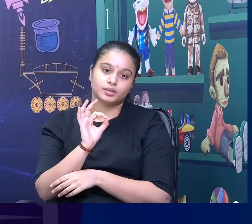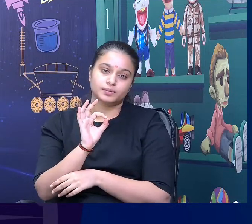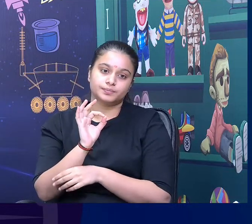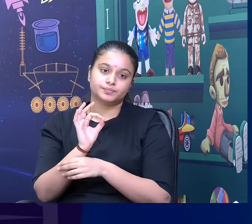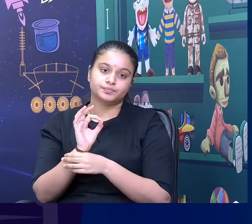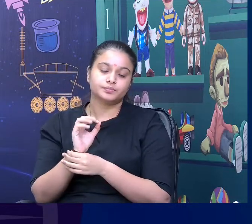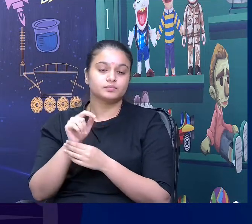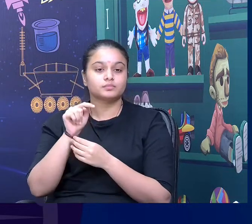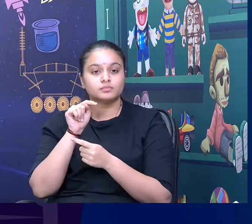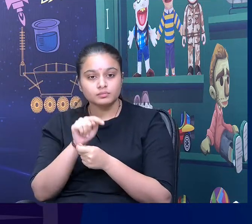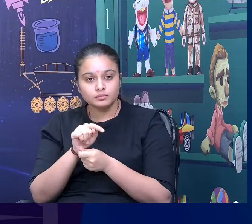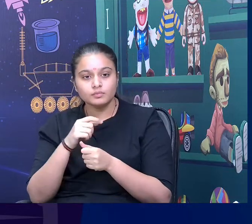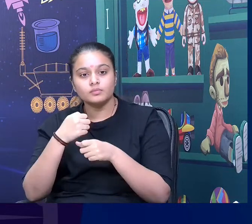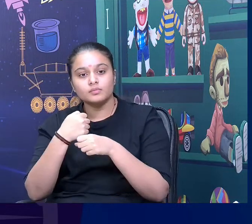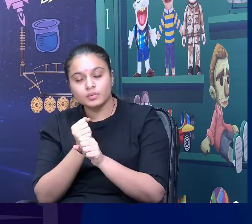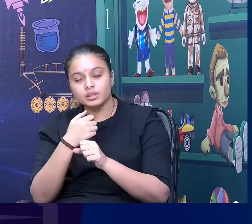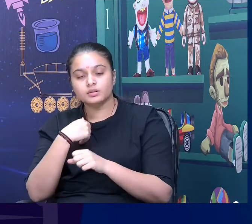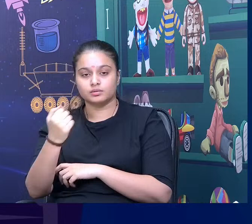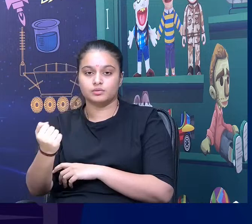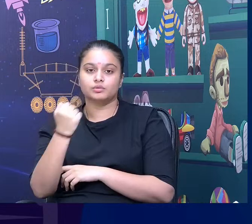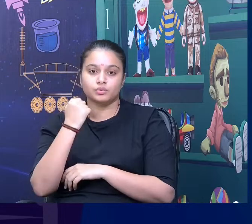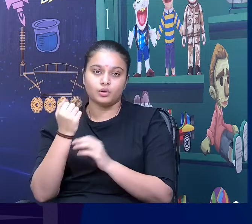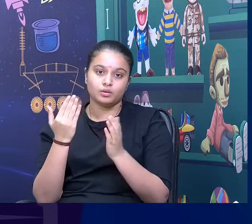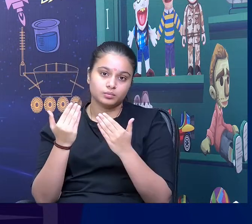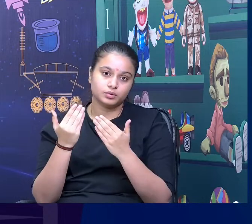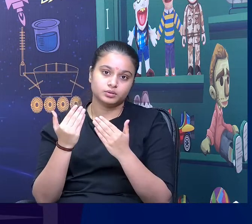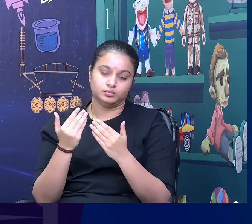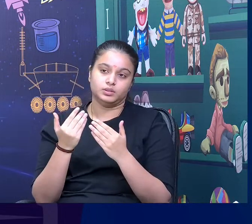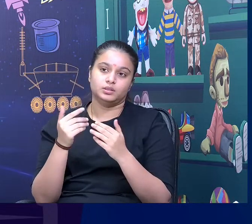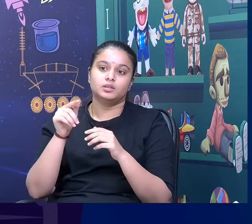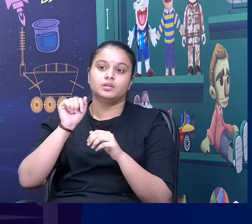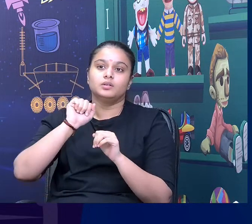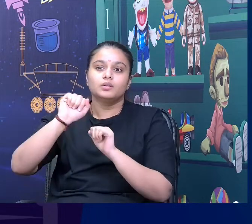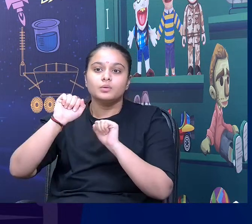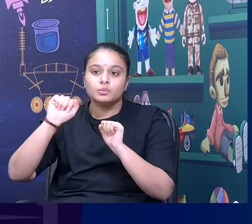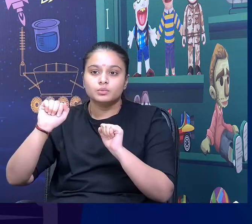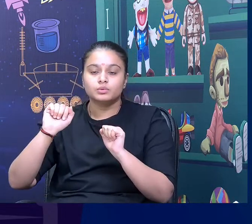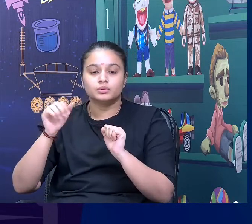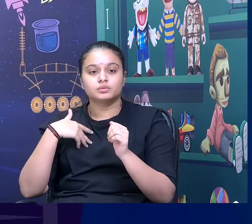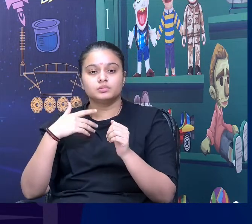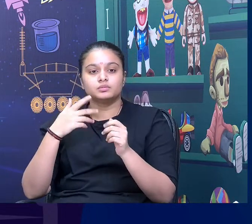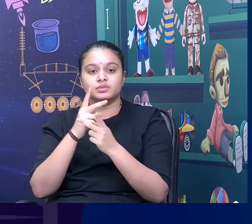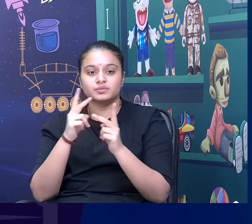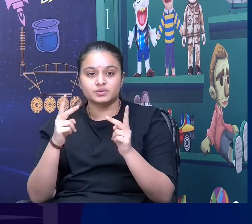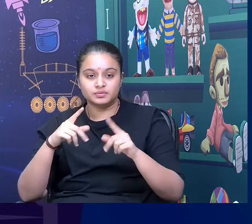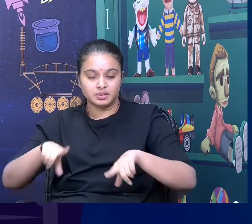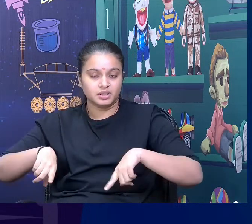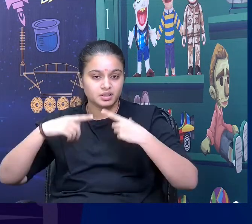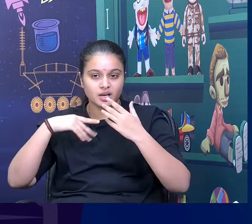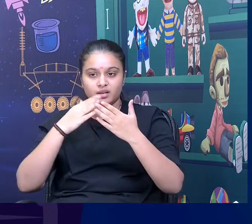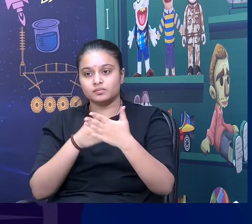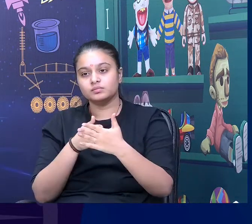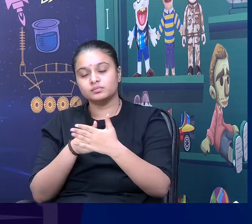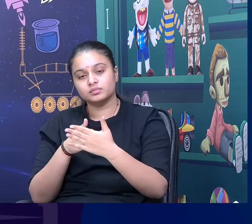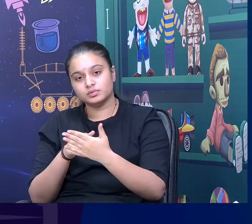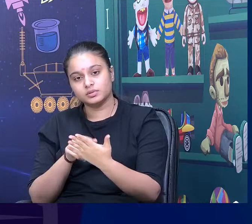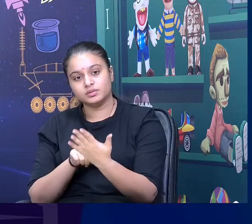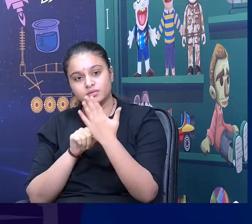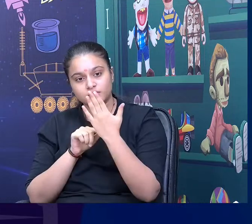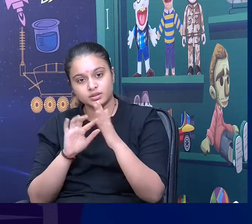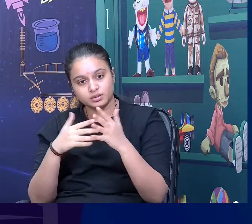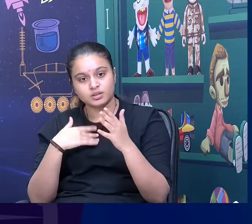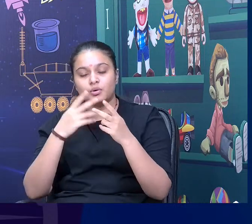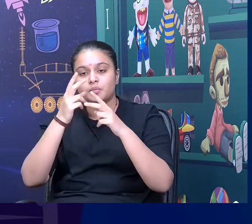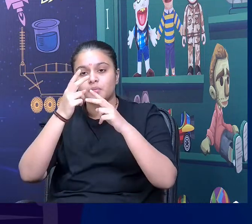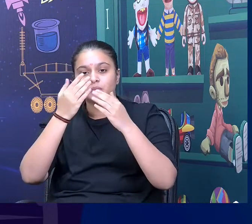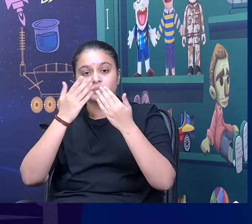Right. That's how you can make yourself strong, and I'm sure you must have faced those challenges in your life. I have faced those challenges. Even our viewers